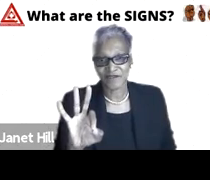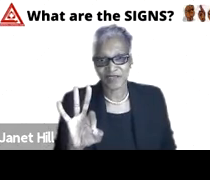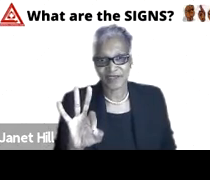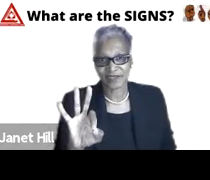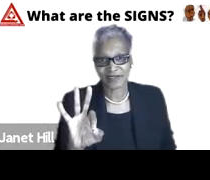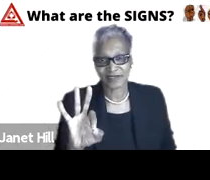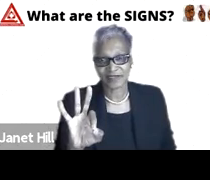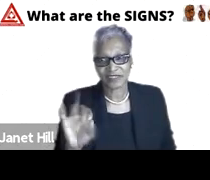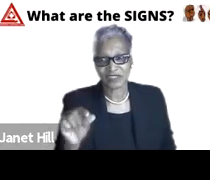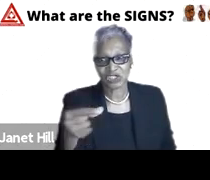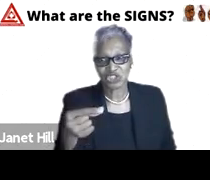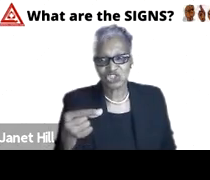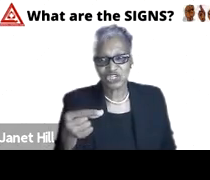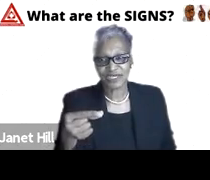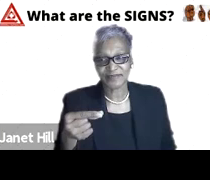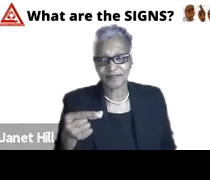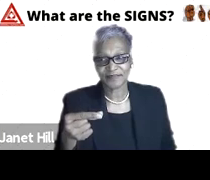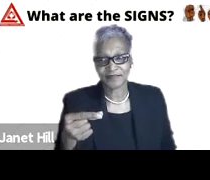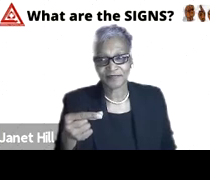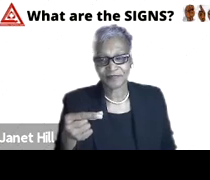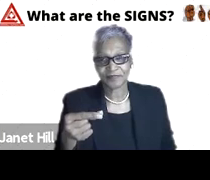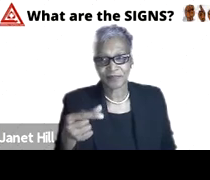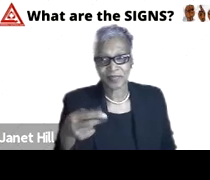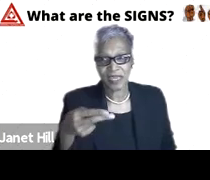F, G,